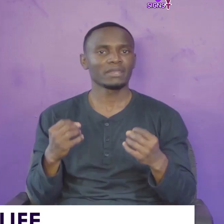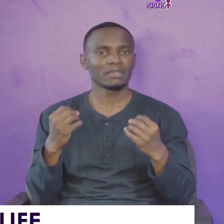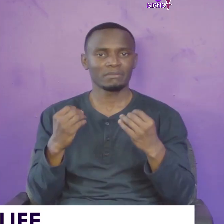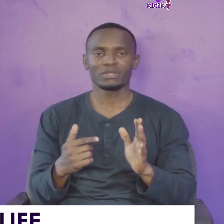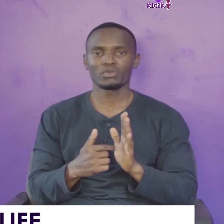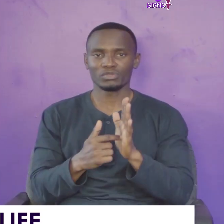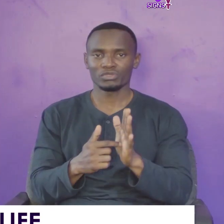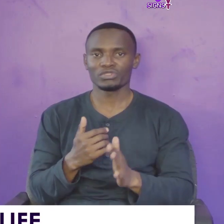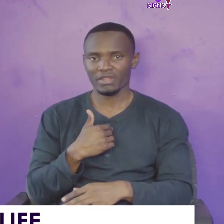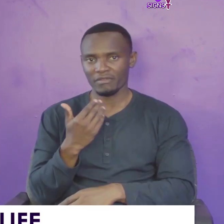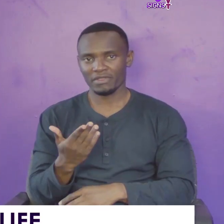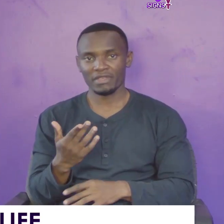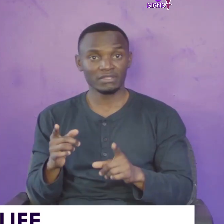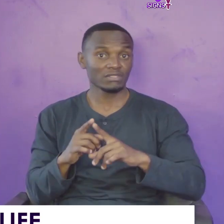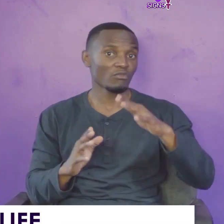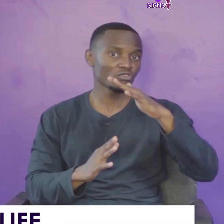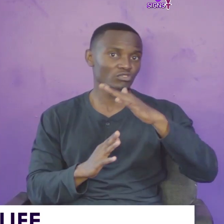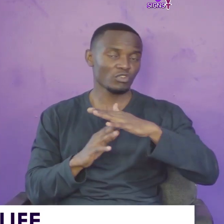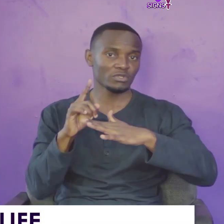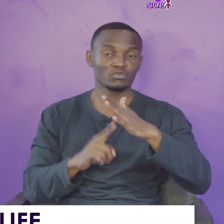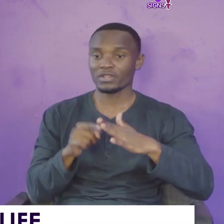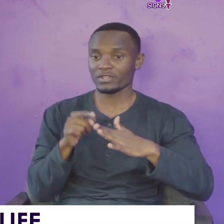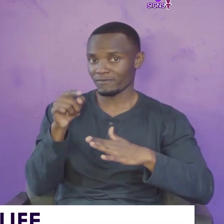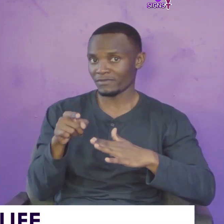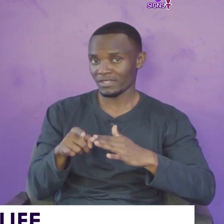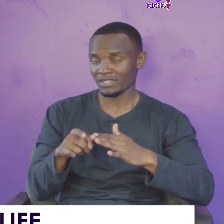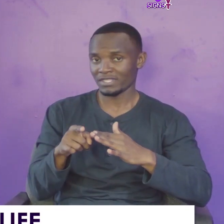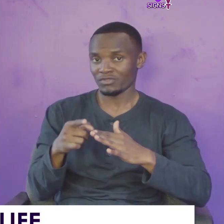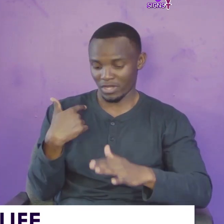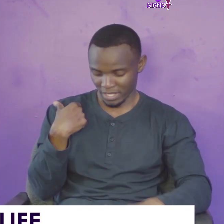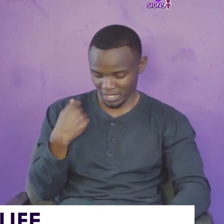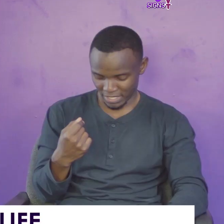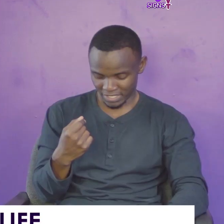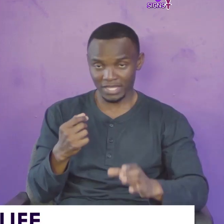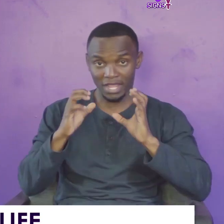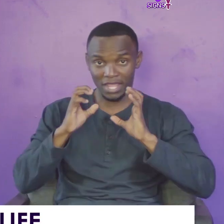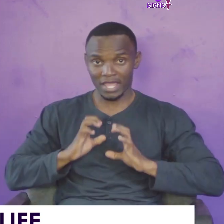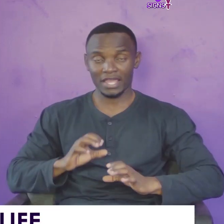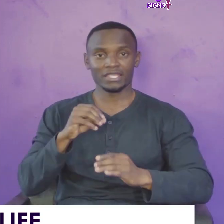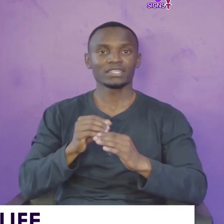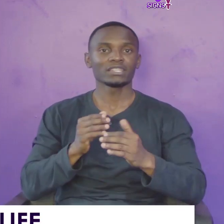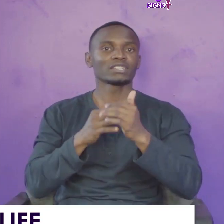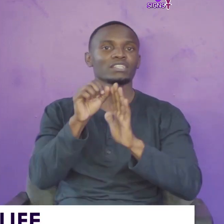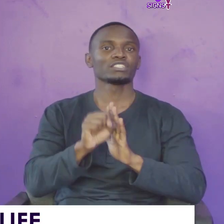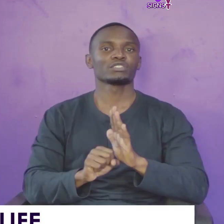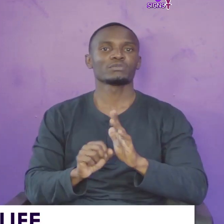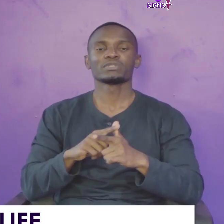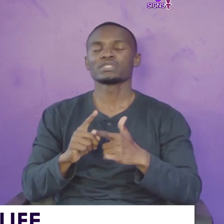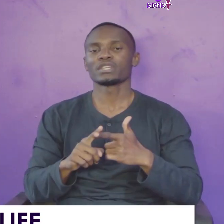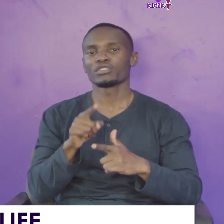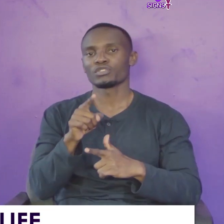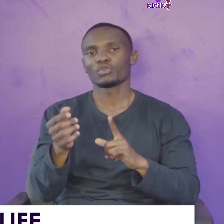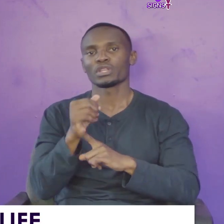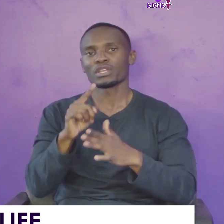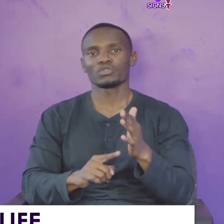there. In fact, top on the list will be this latest one, Ethics in Leadership. You will find valuable information